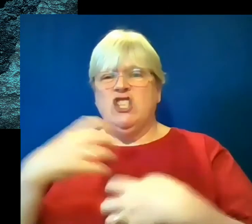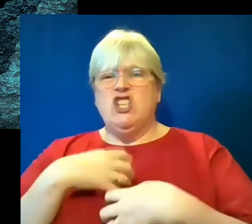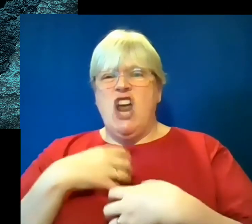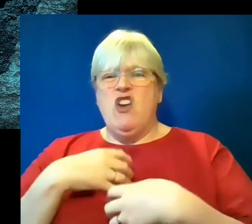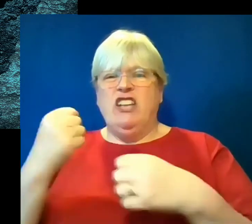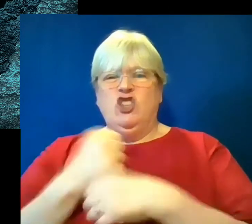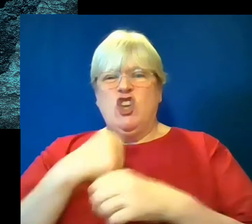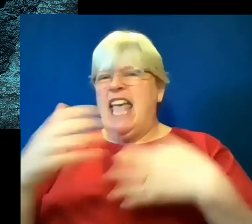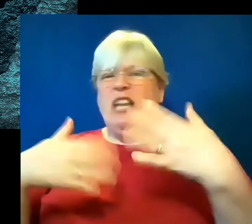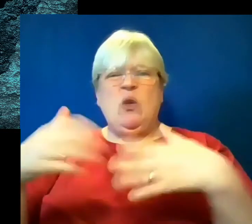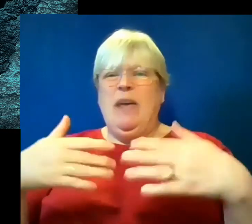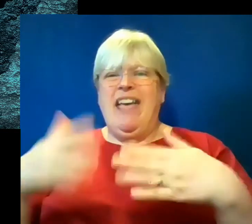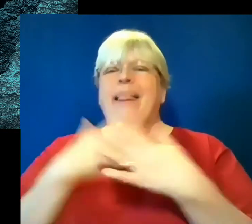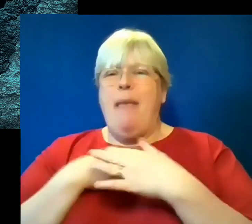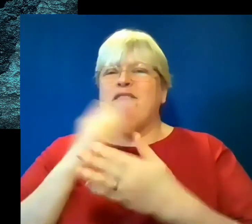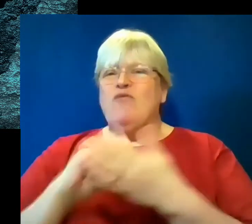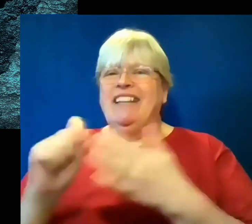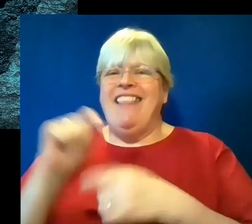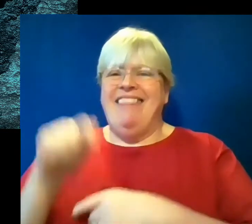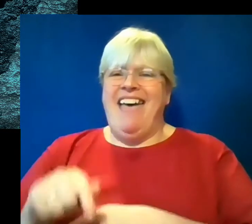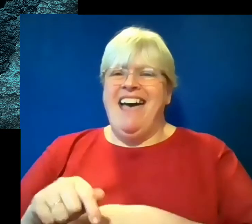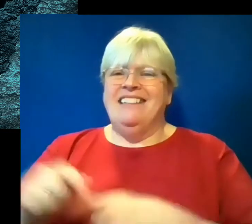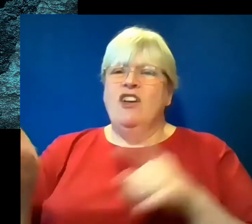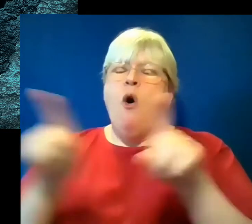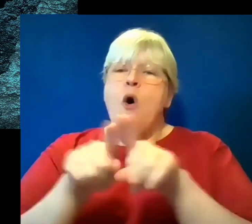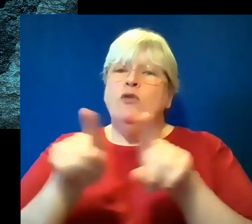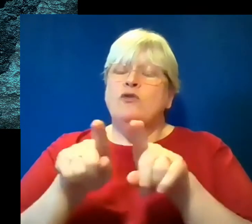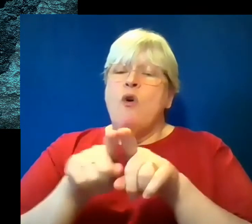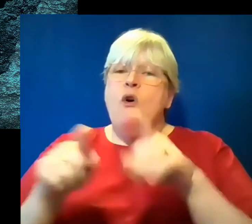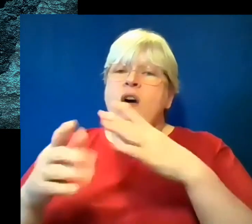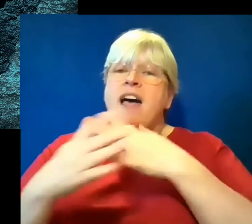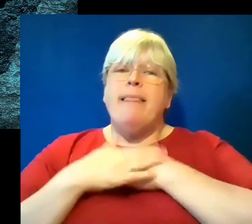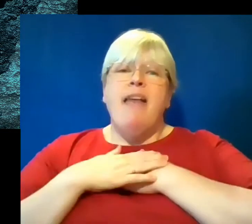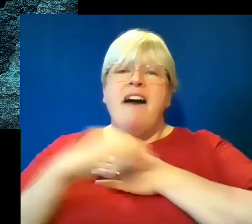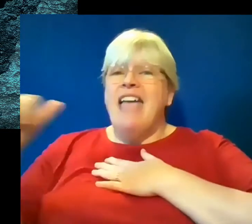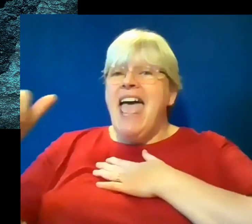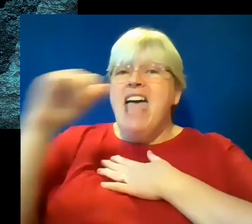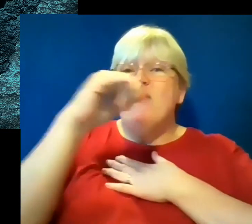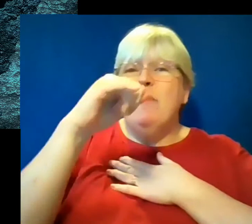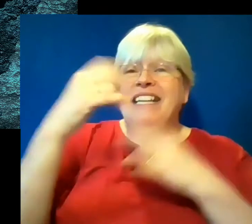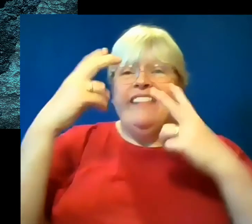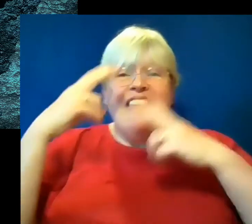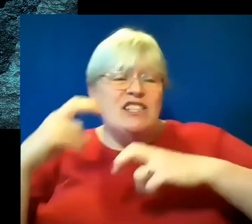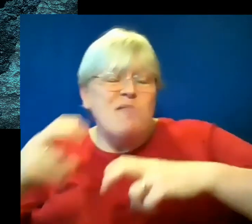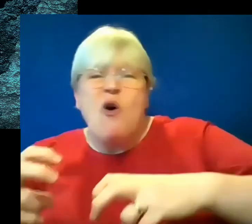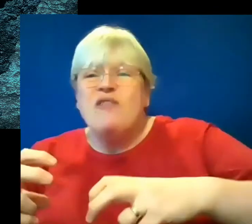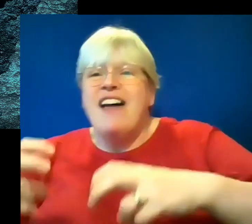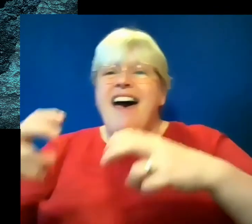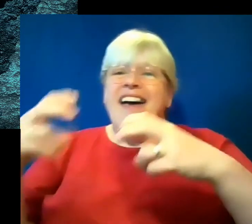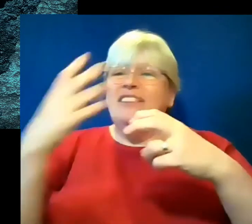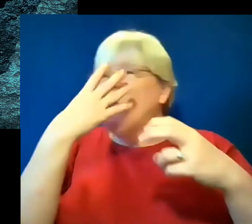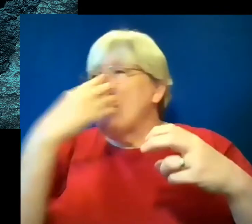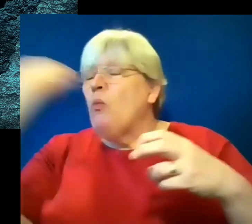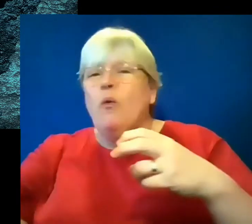And I loved writing that. But then I loved writing the aeroplane scenes in The Explorer and the tiny wolf pup in The Wolf